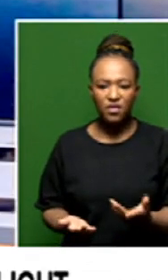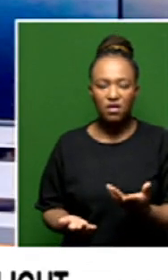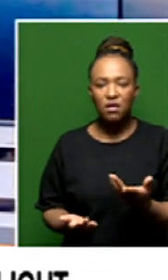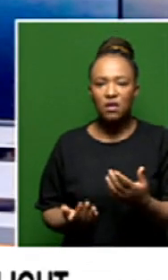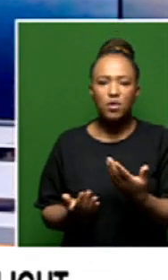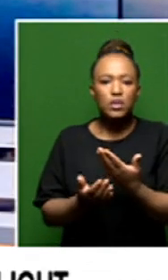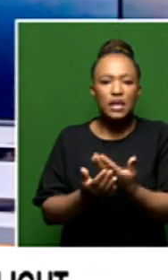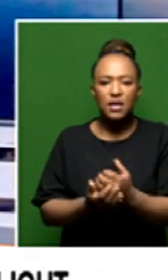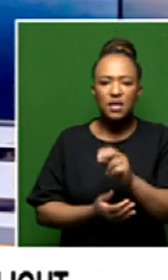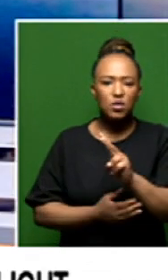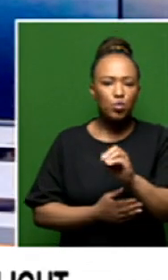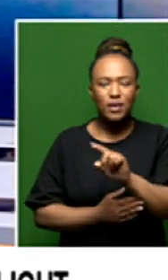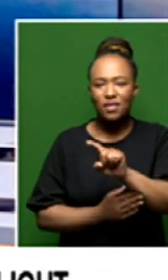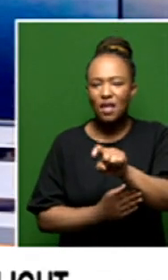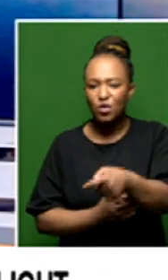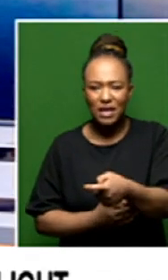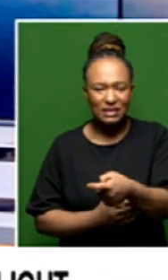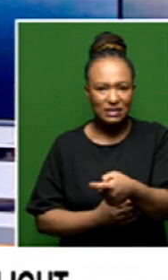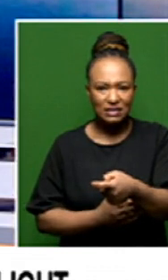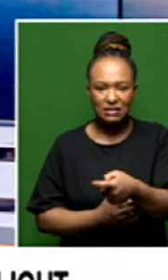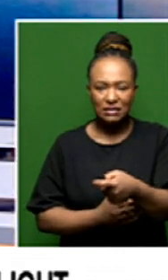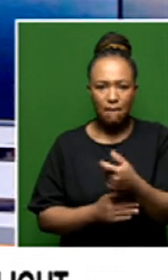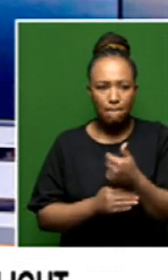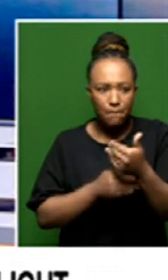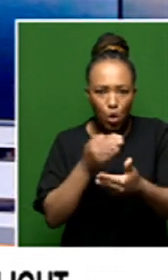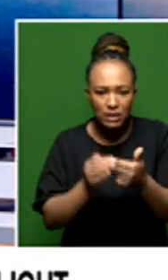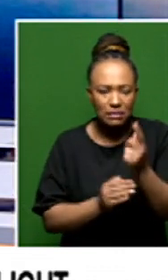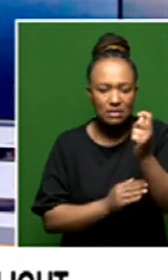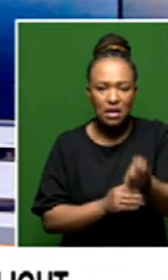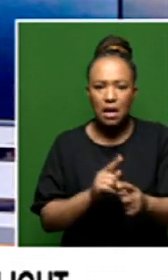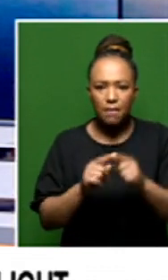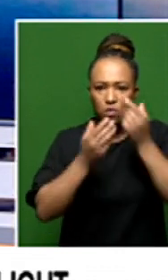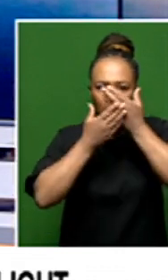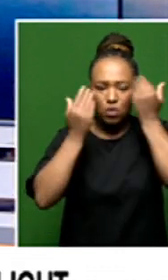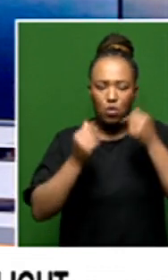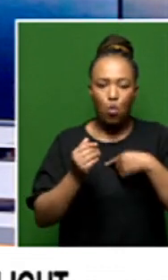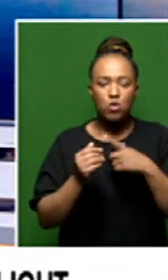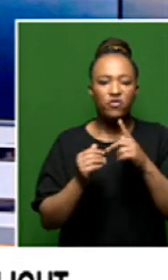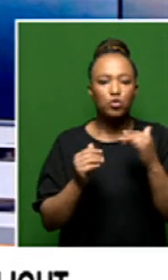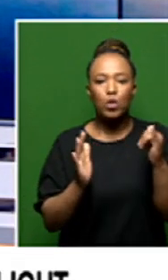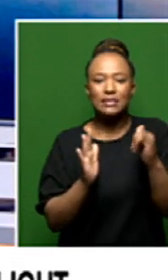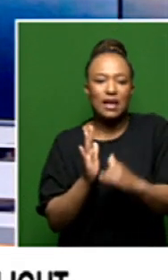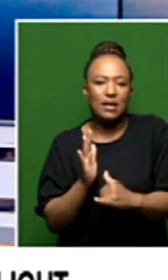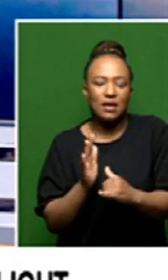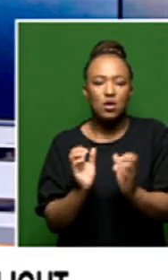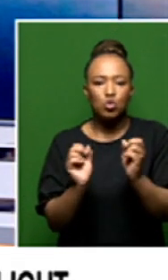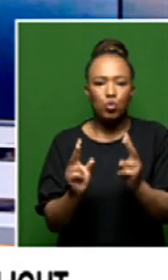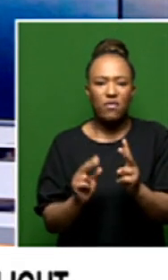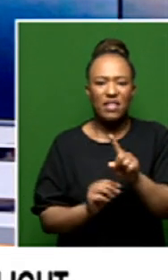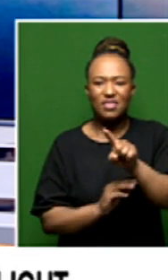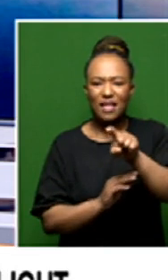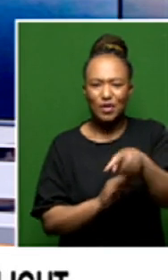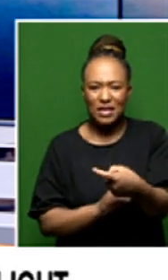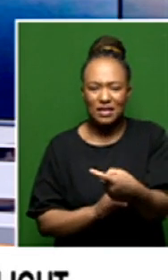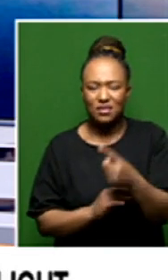a 20,000 rand process for something that you don't even know what you've done if you have to stay there all this time. 12,000